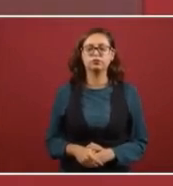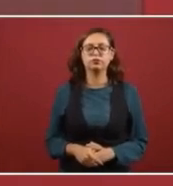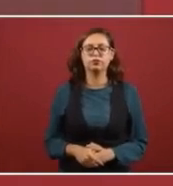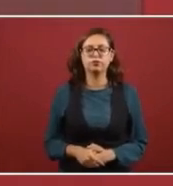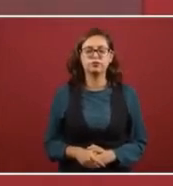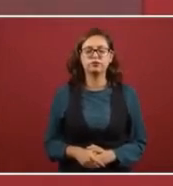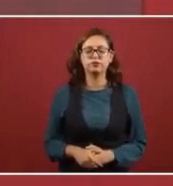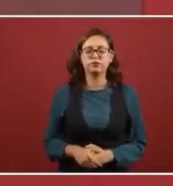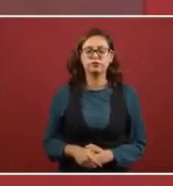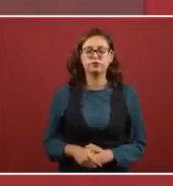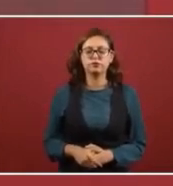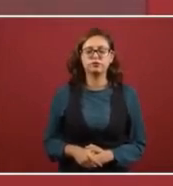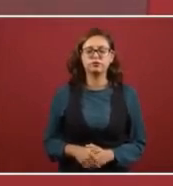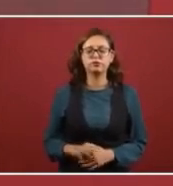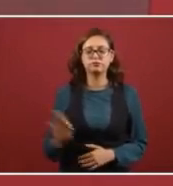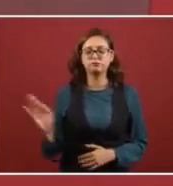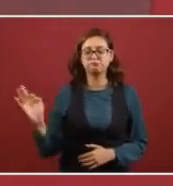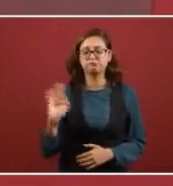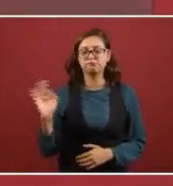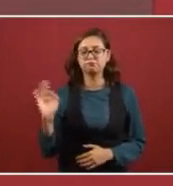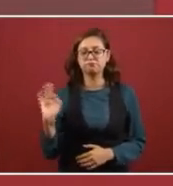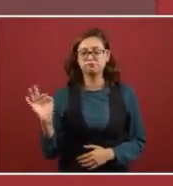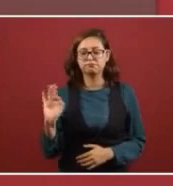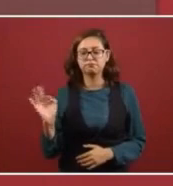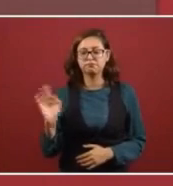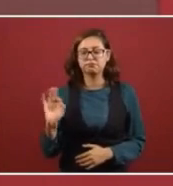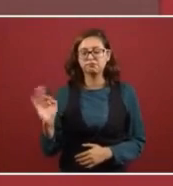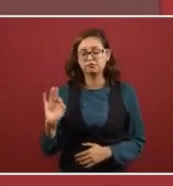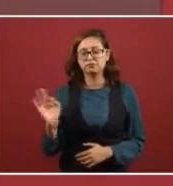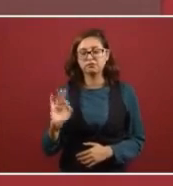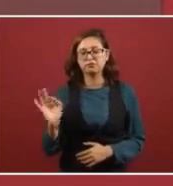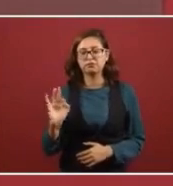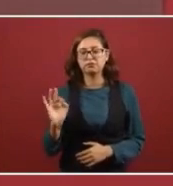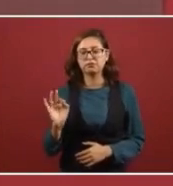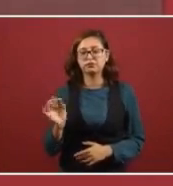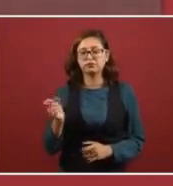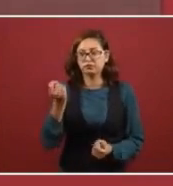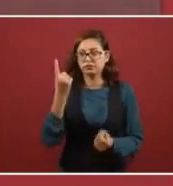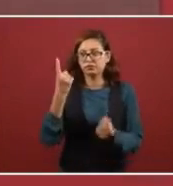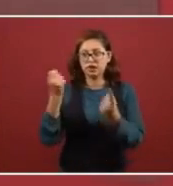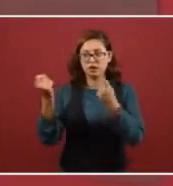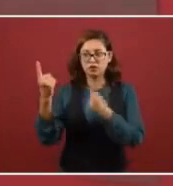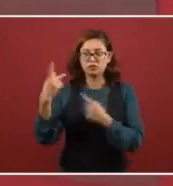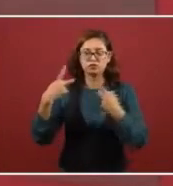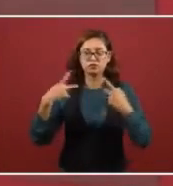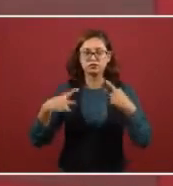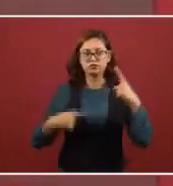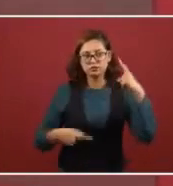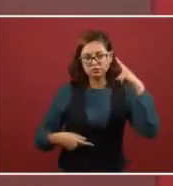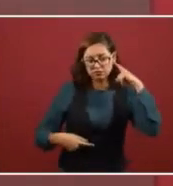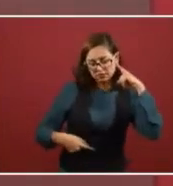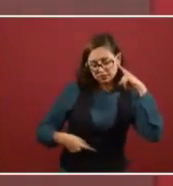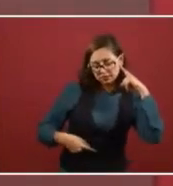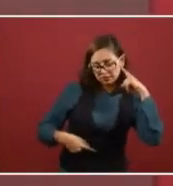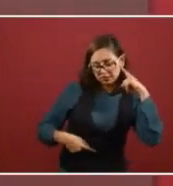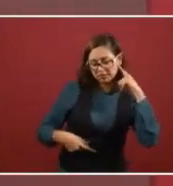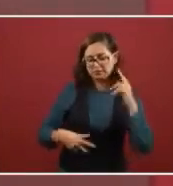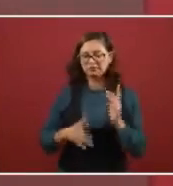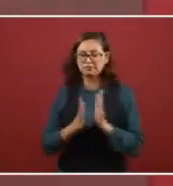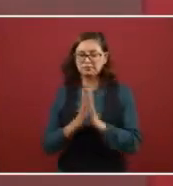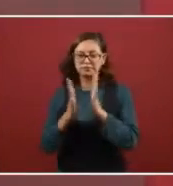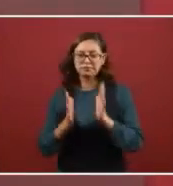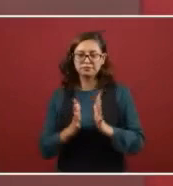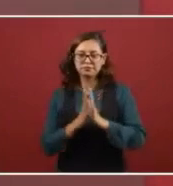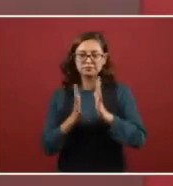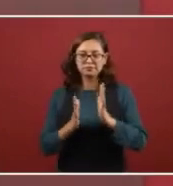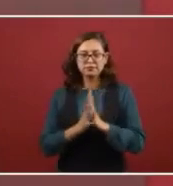participan, they might participate. puede ser que ya desde ahora que And then están as of escuchando, now están that they're listening, they'll start thinking